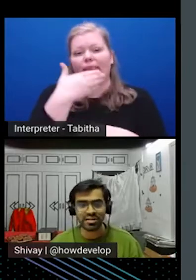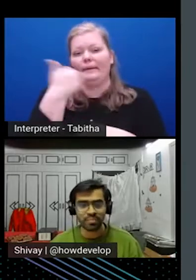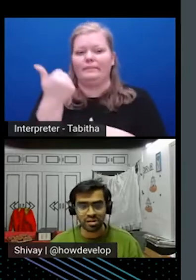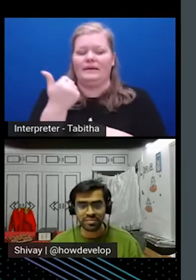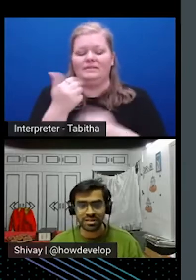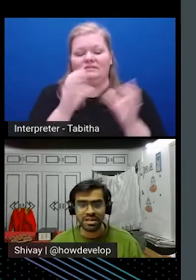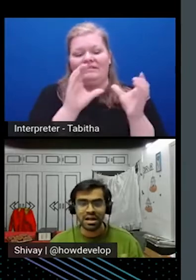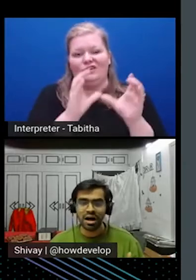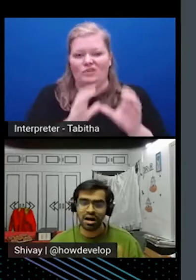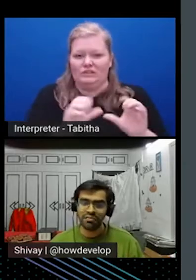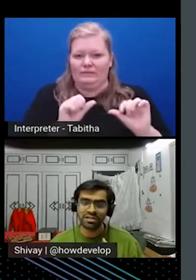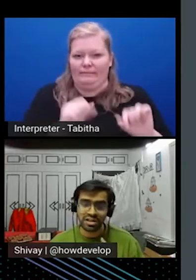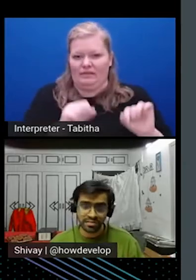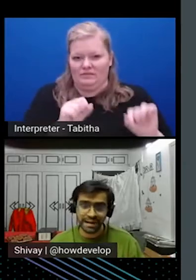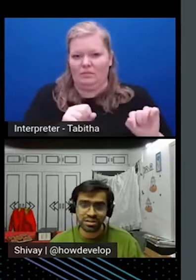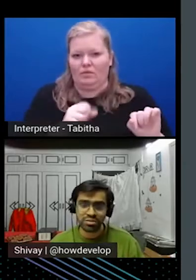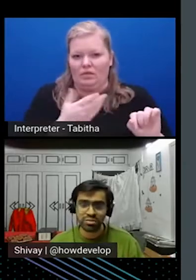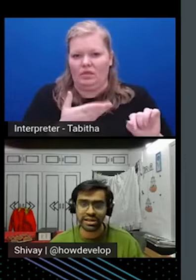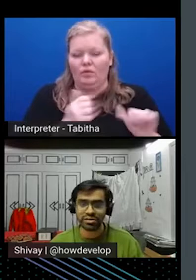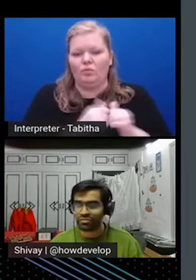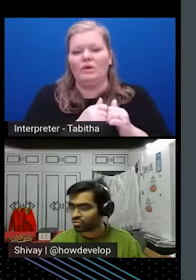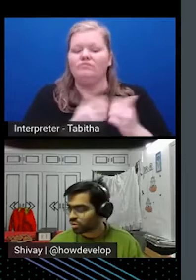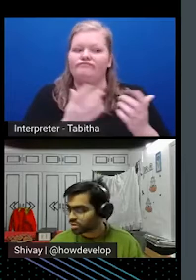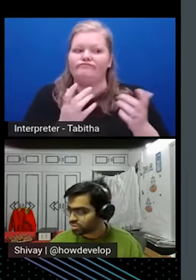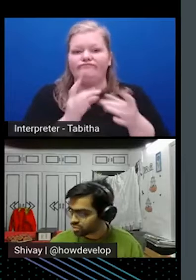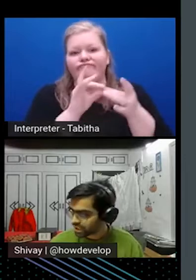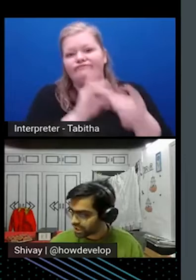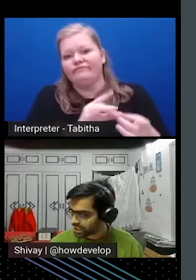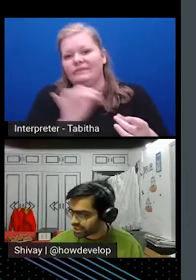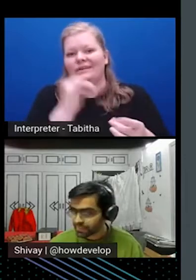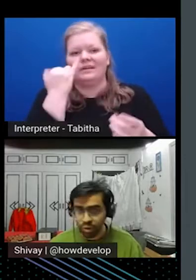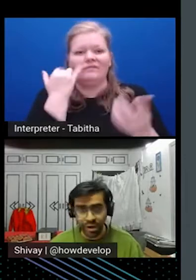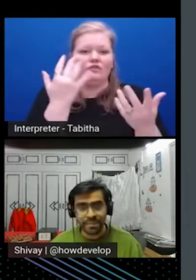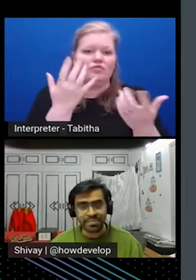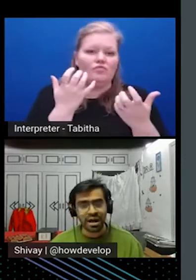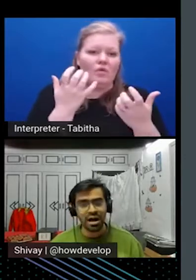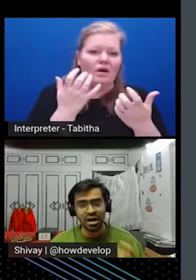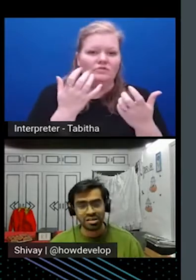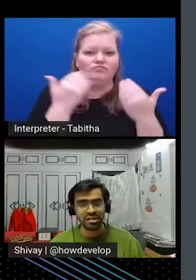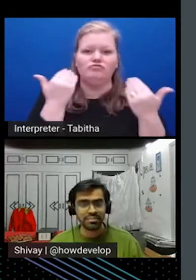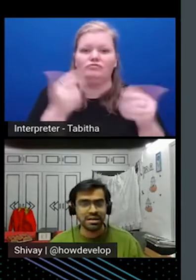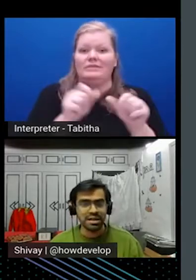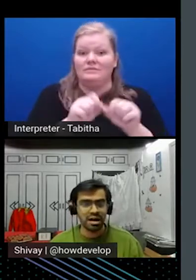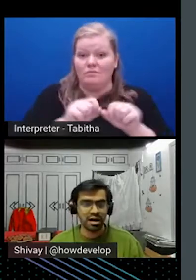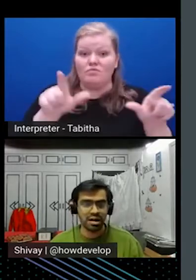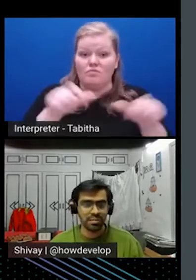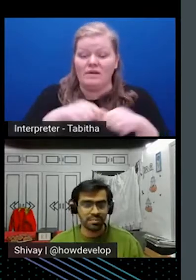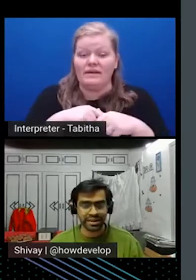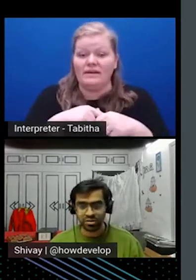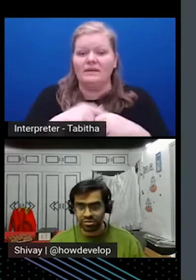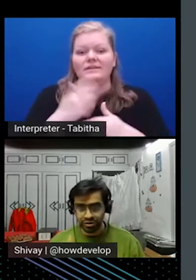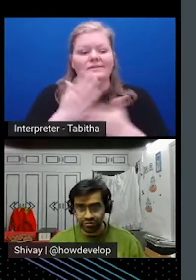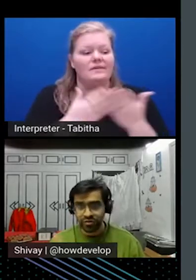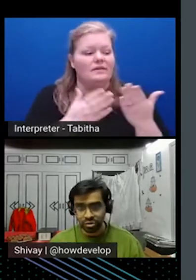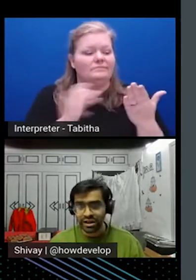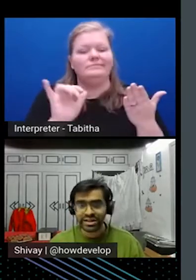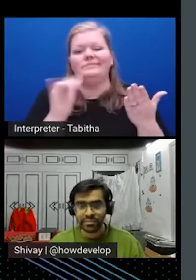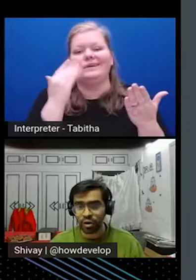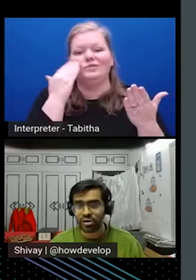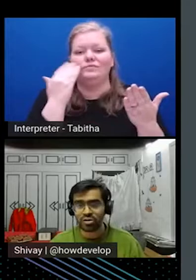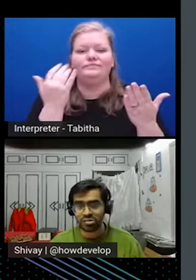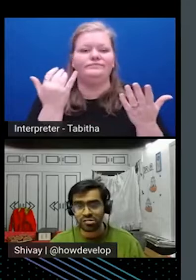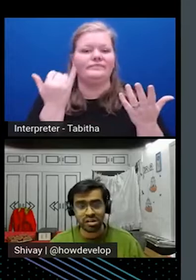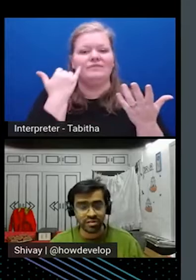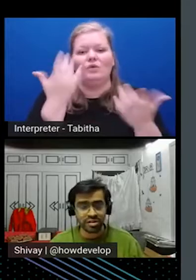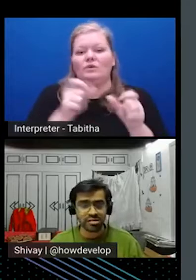configuration that are possible with respect to if you want to go ahead and deploy some if you want to go ahead and